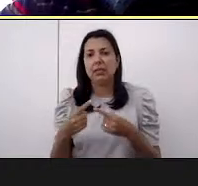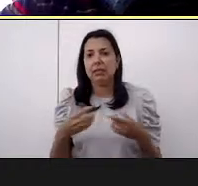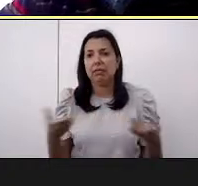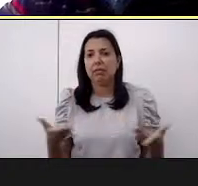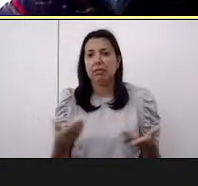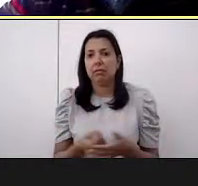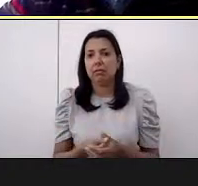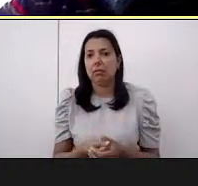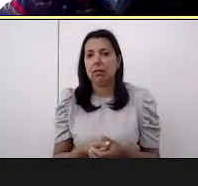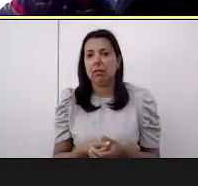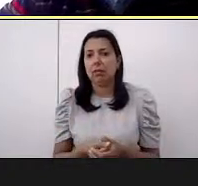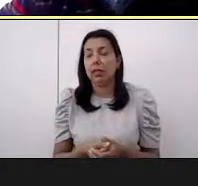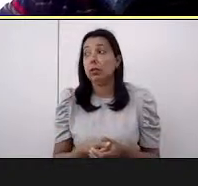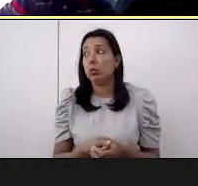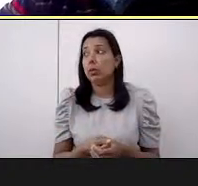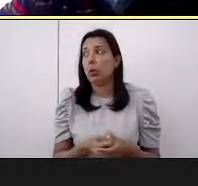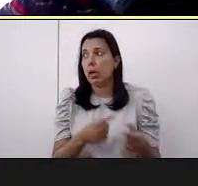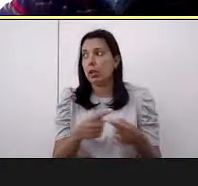coordination capacity.